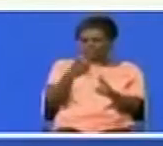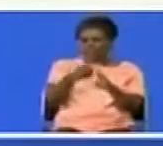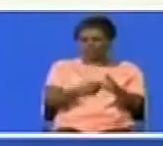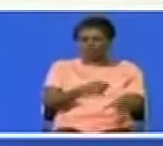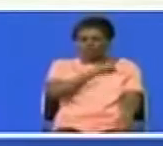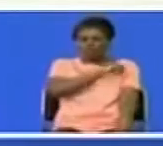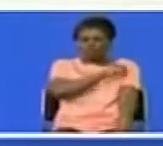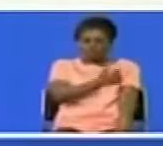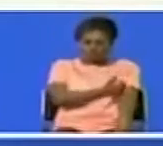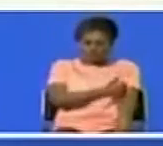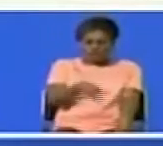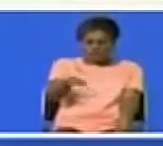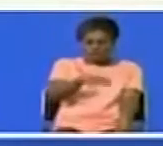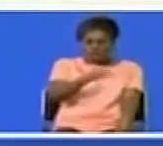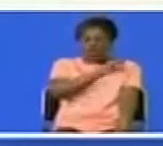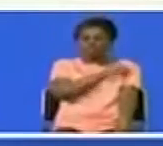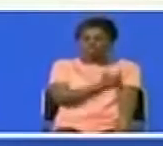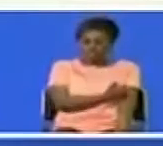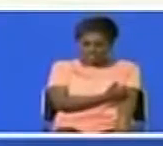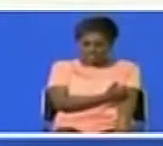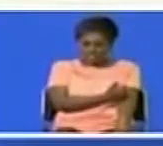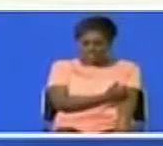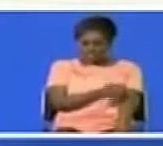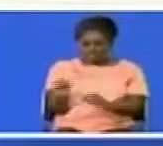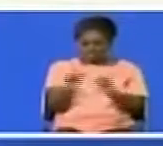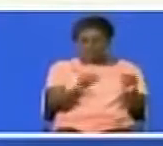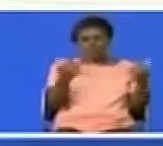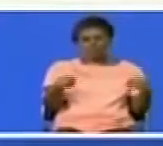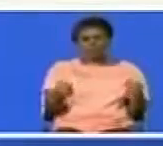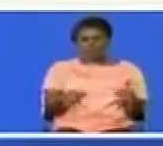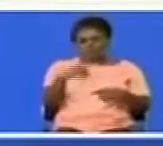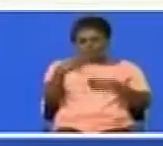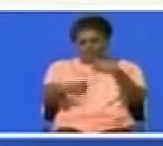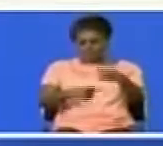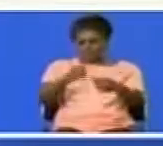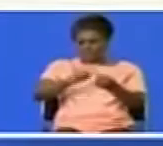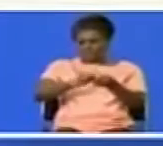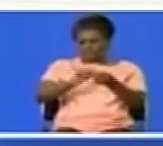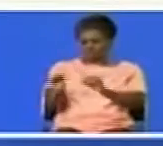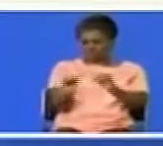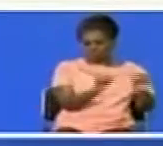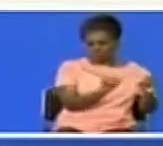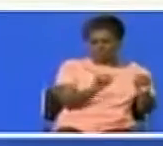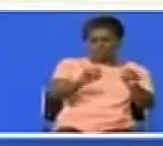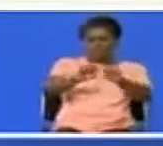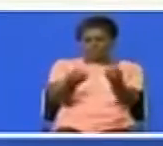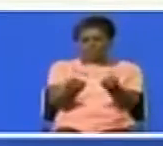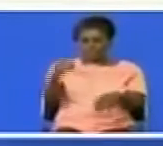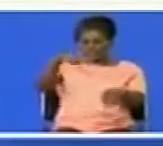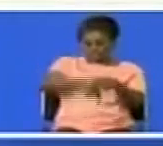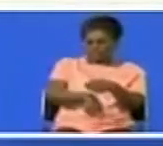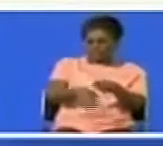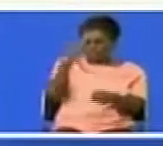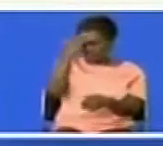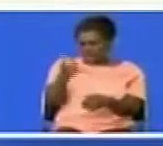lot of their assets were not audited, not transferred, because the process of doing that broke down, partly due